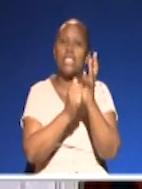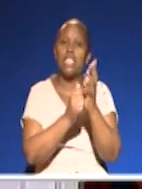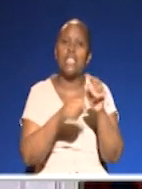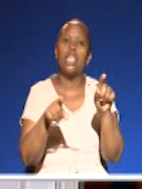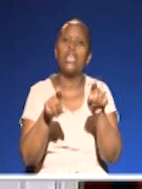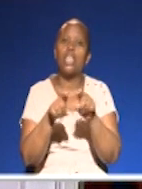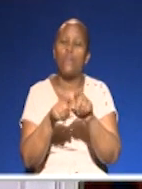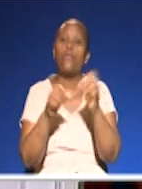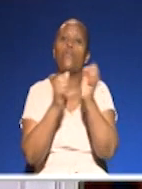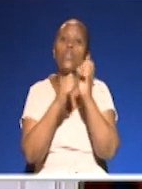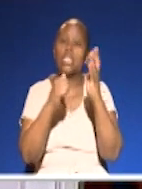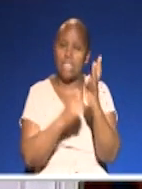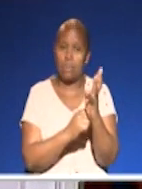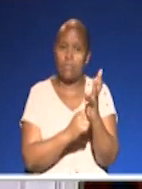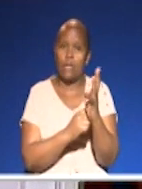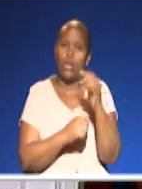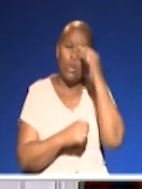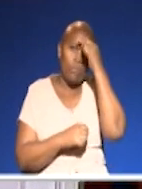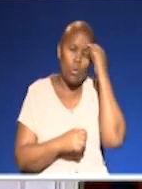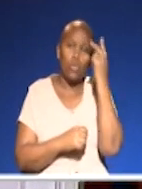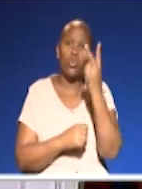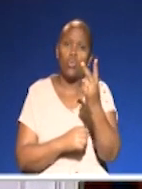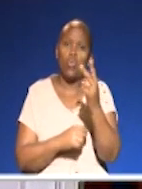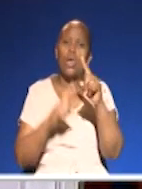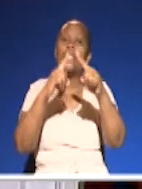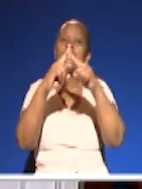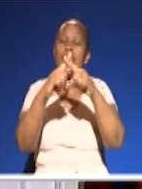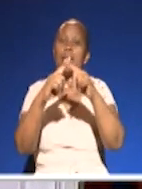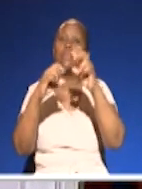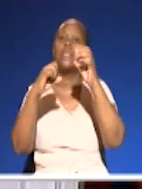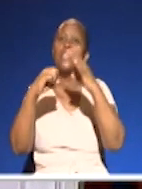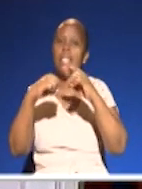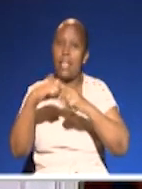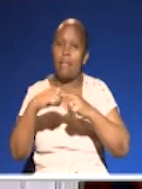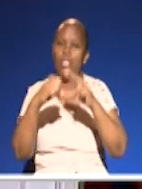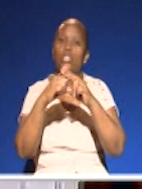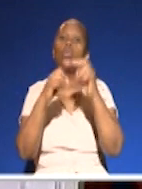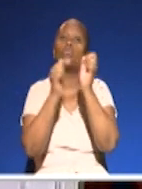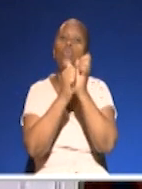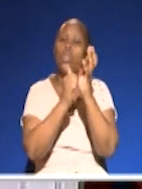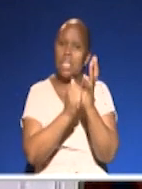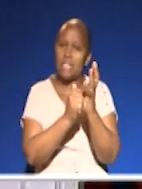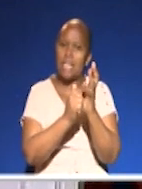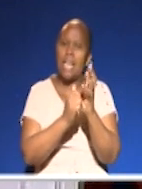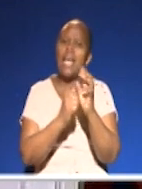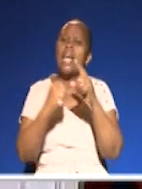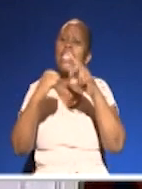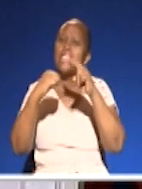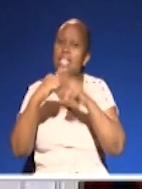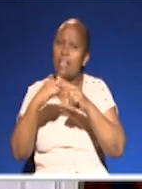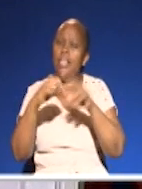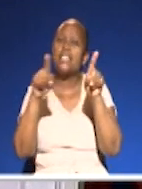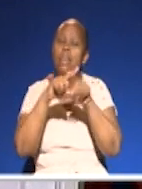14. 2, because 2 times 7 is going to give us 14. 7 is also